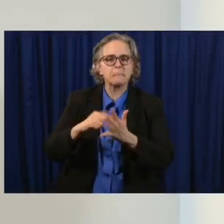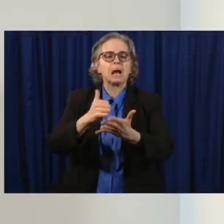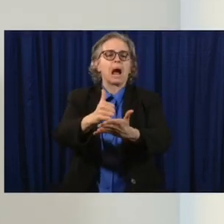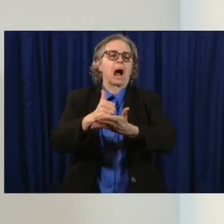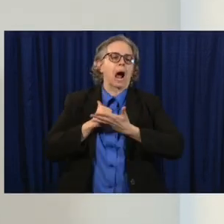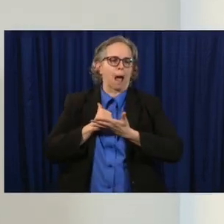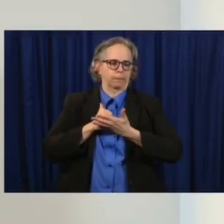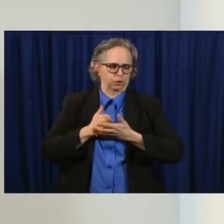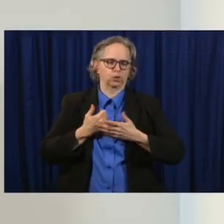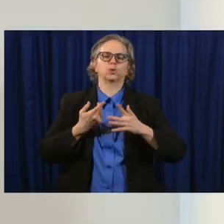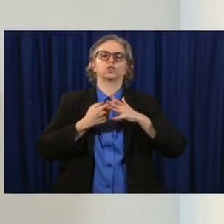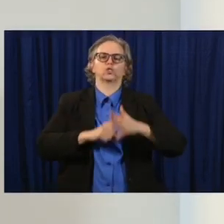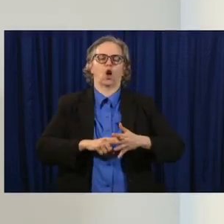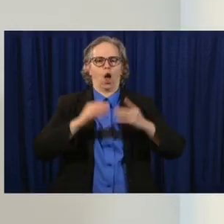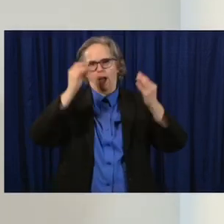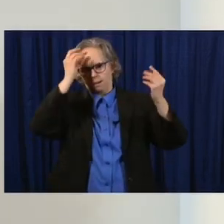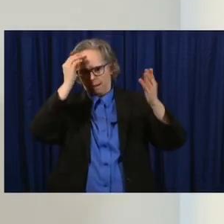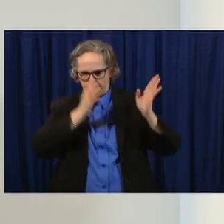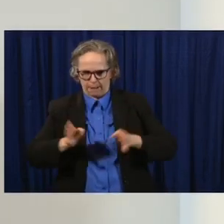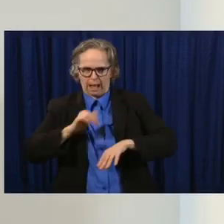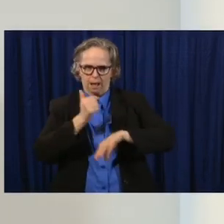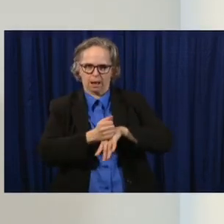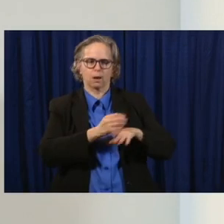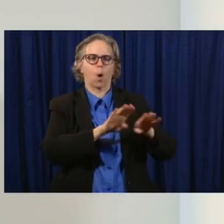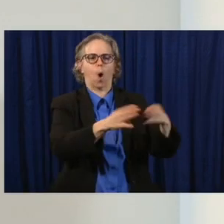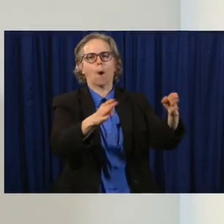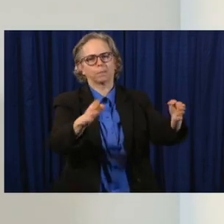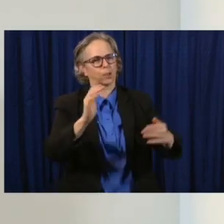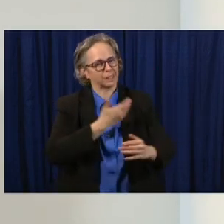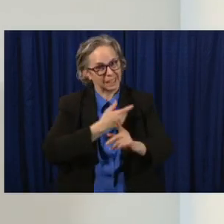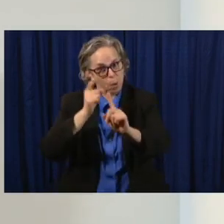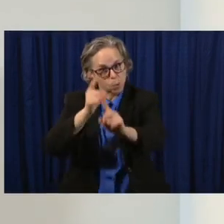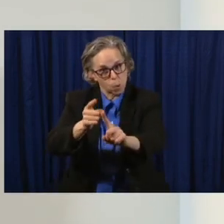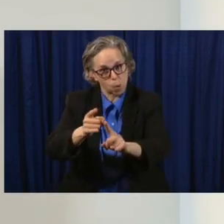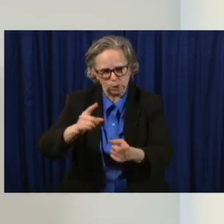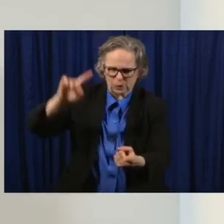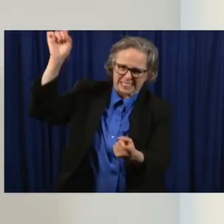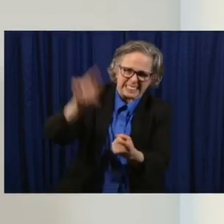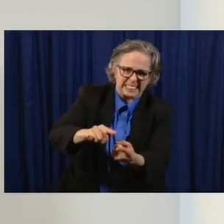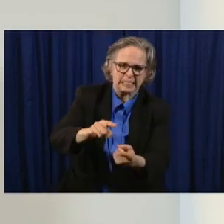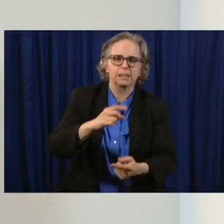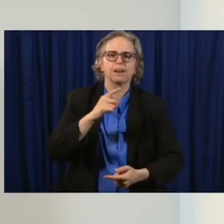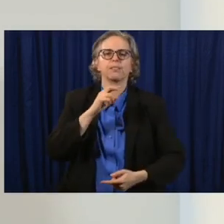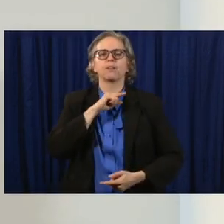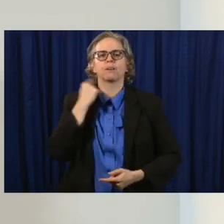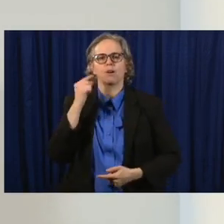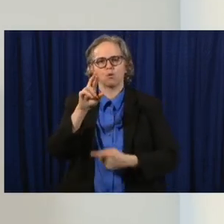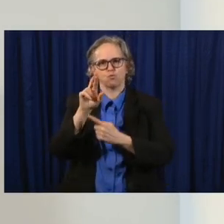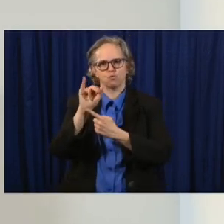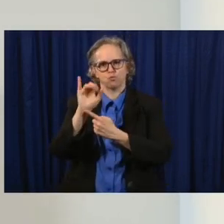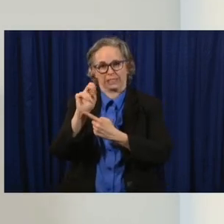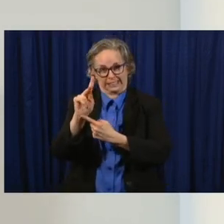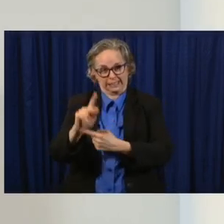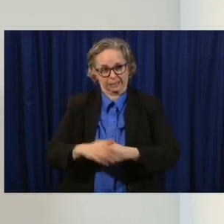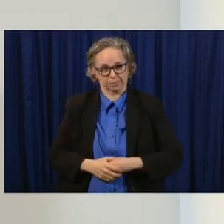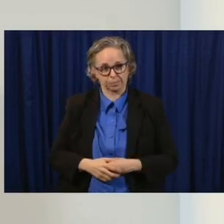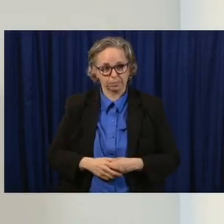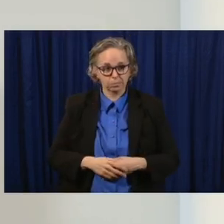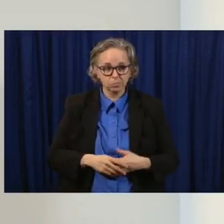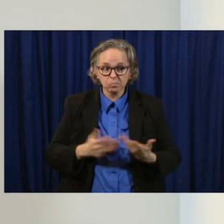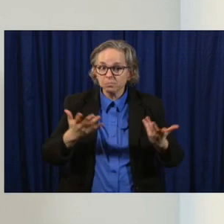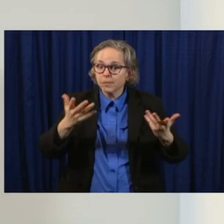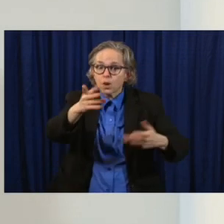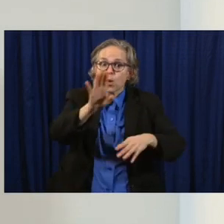this plan are aimed at doing just that. The plan for opening your business or rejoining the